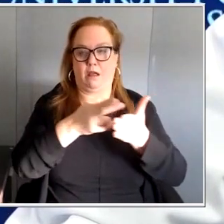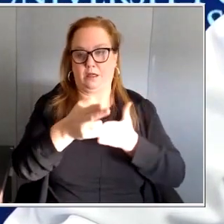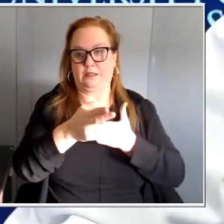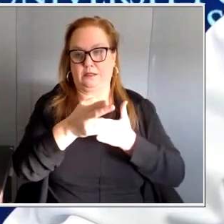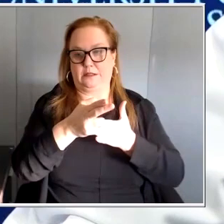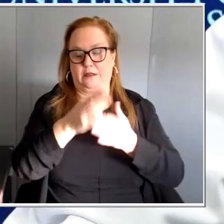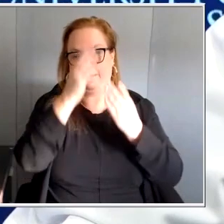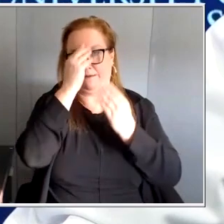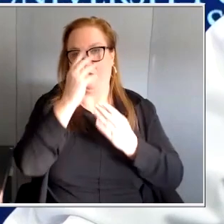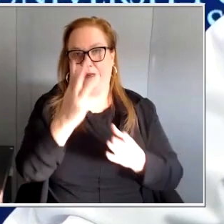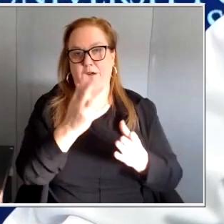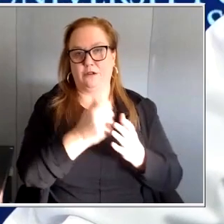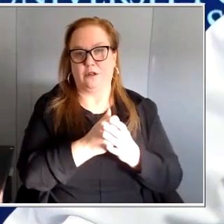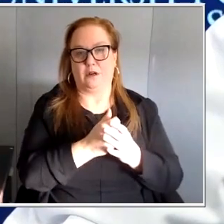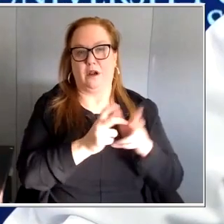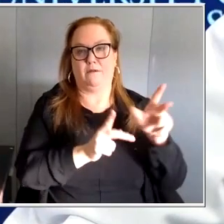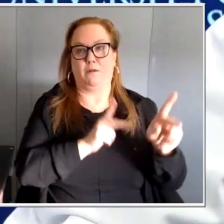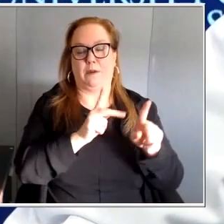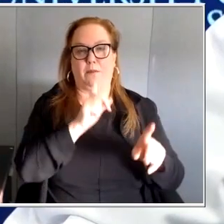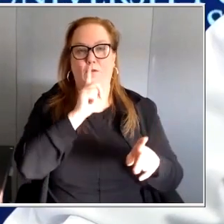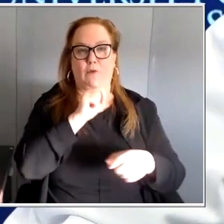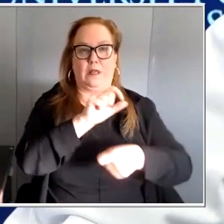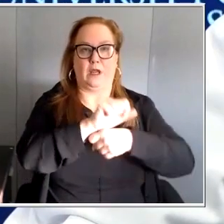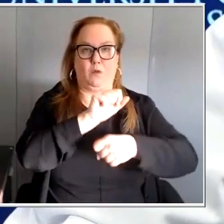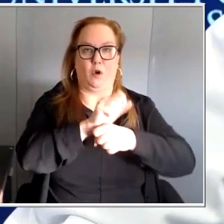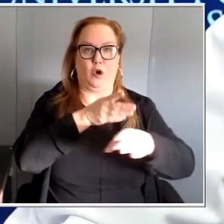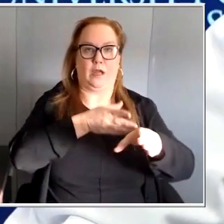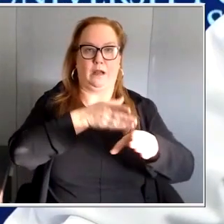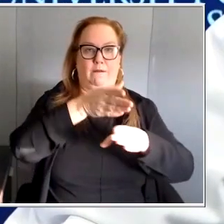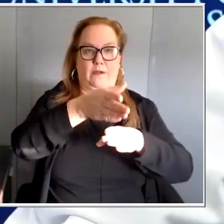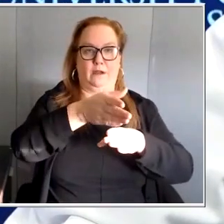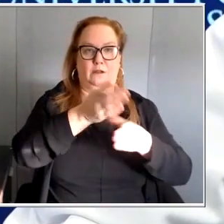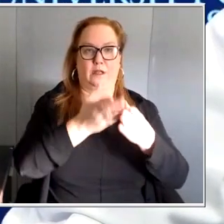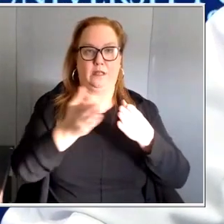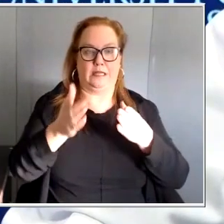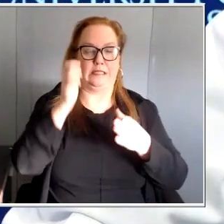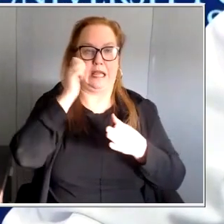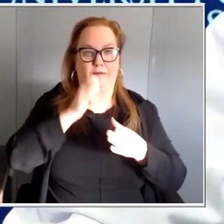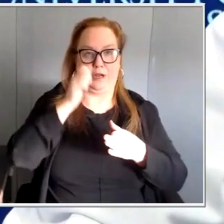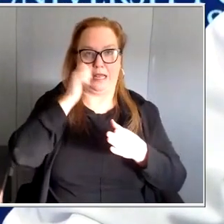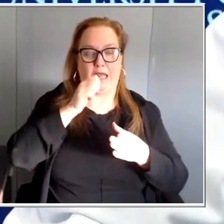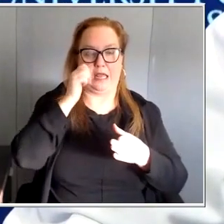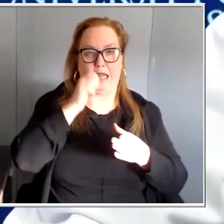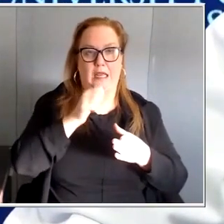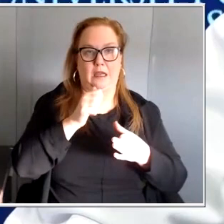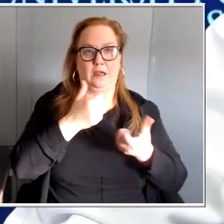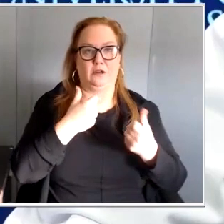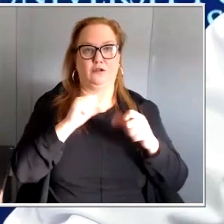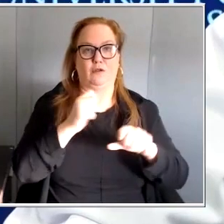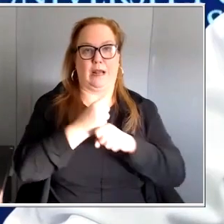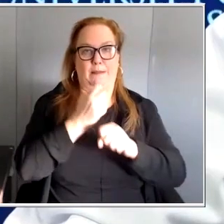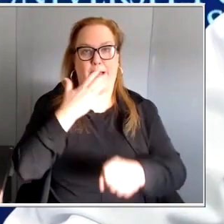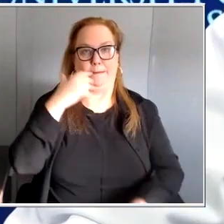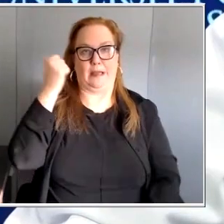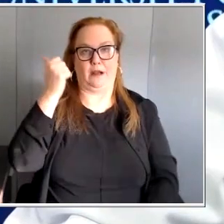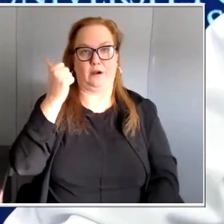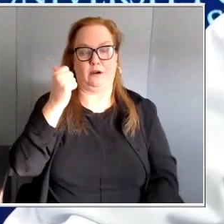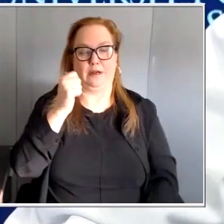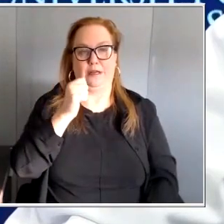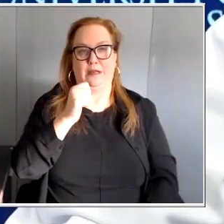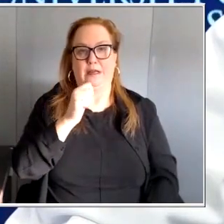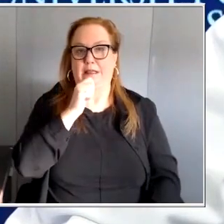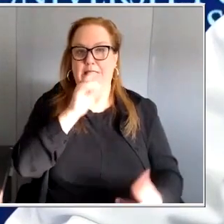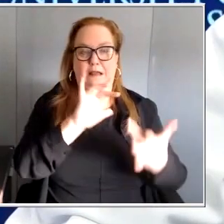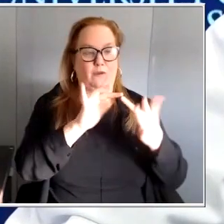information from people who really work in a field and do things every day to try and make it better. Now, that doesn't come from internet